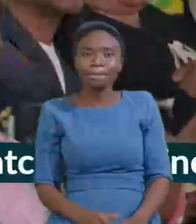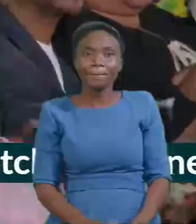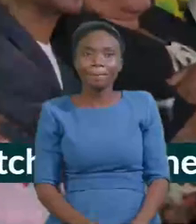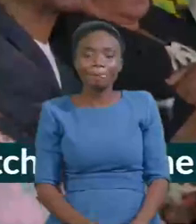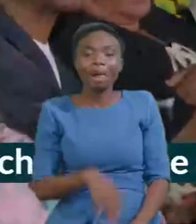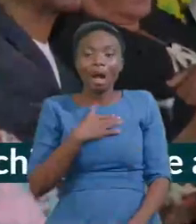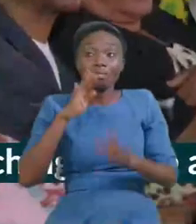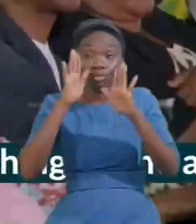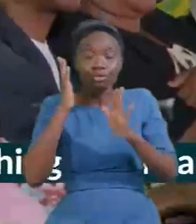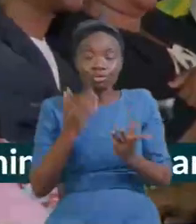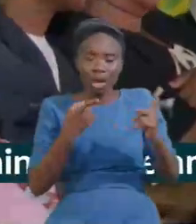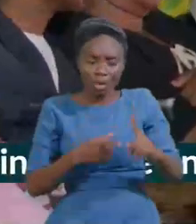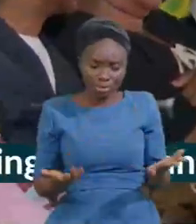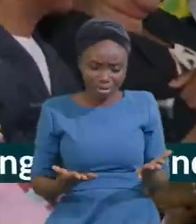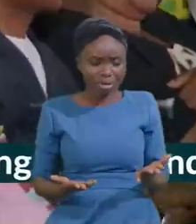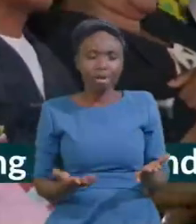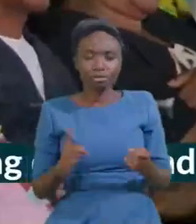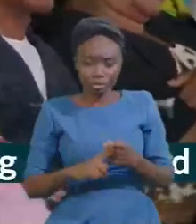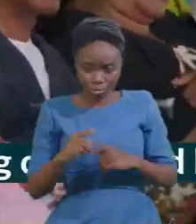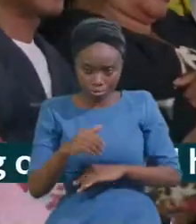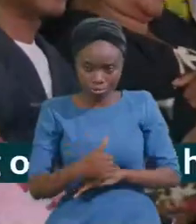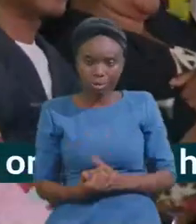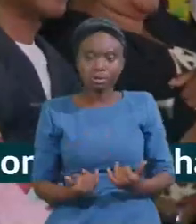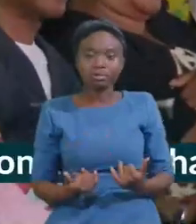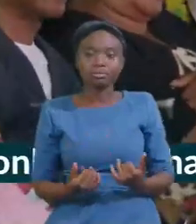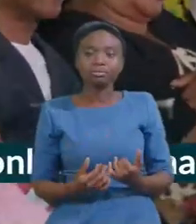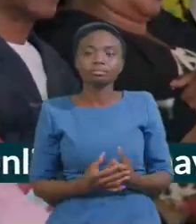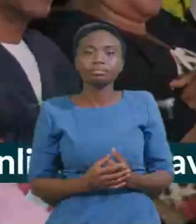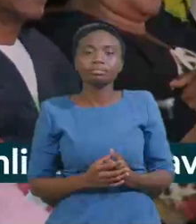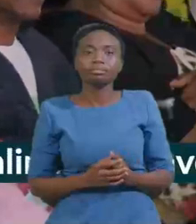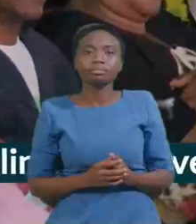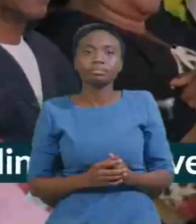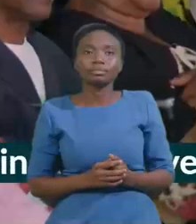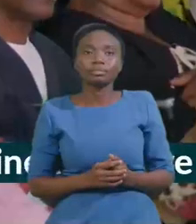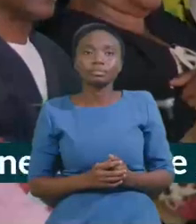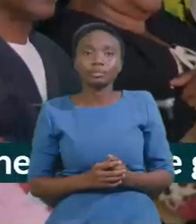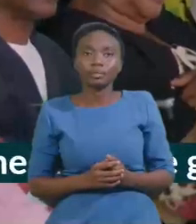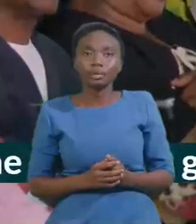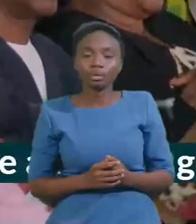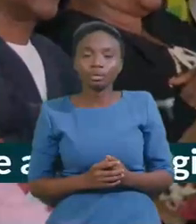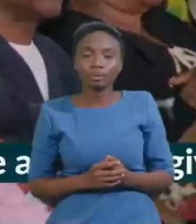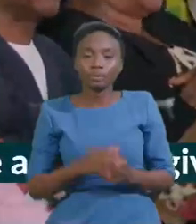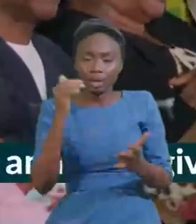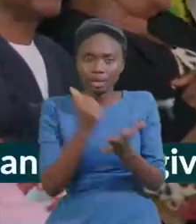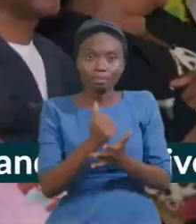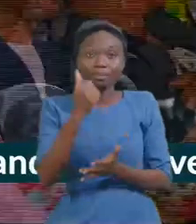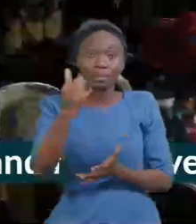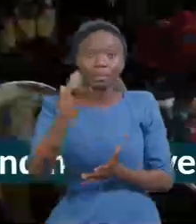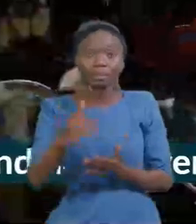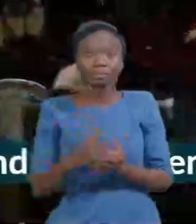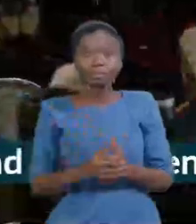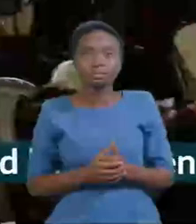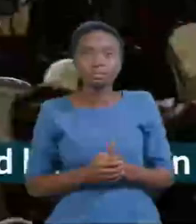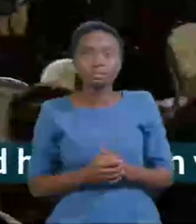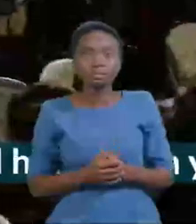will happen here live. Et les miracles vont se produire ici en direct. I thought you would say amen. Je croyais que vous allez